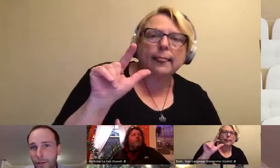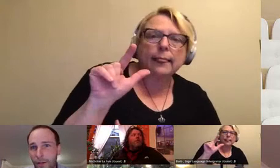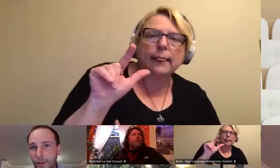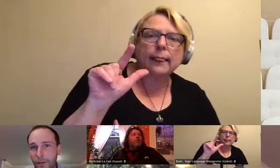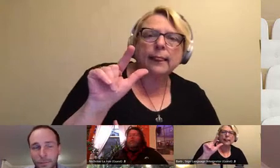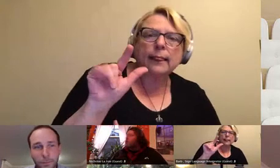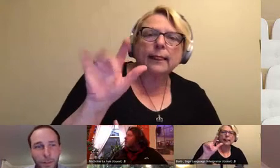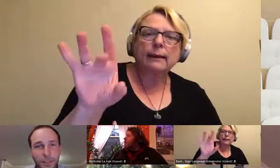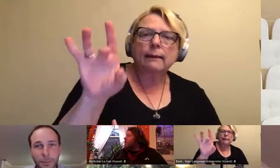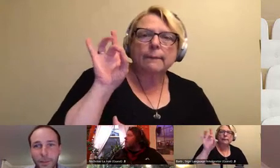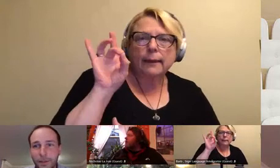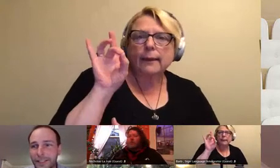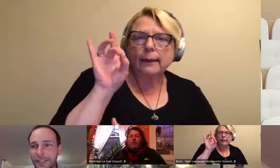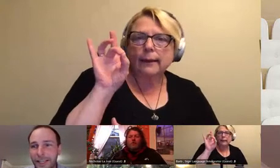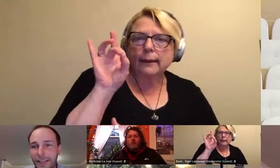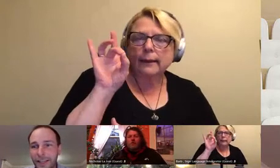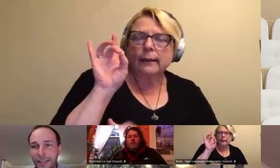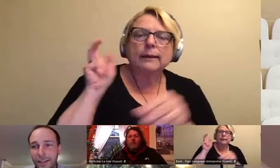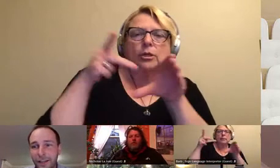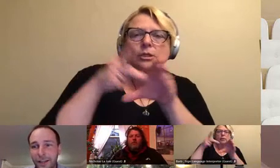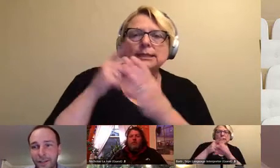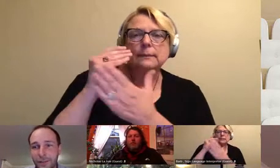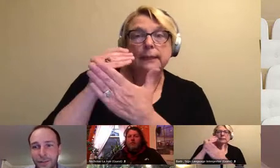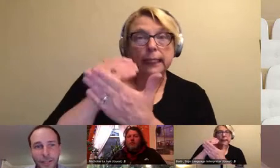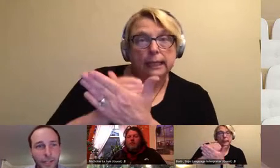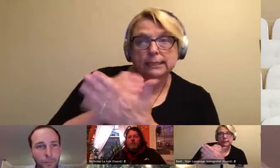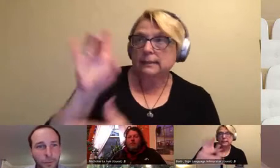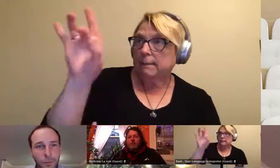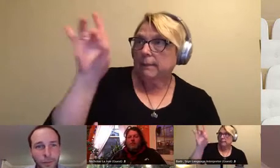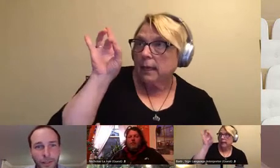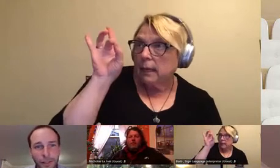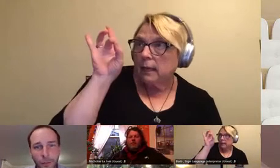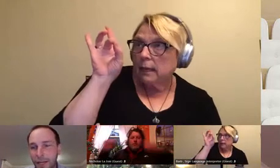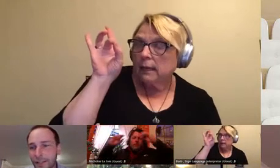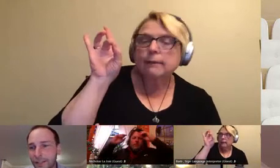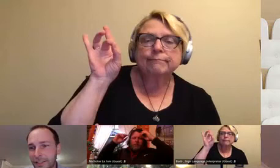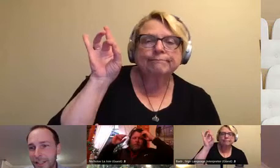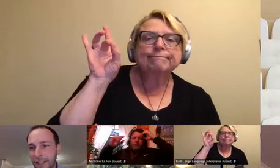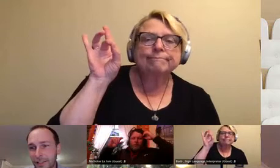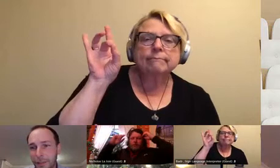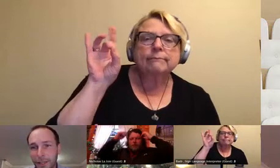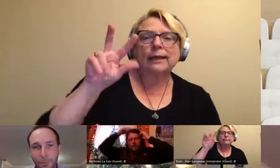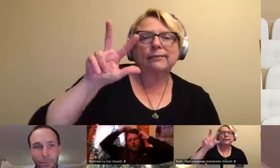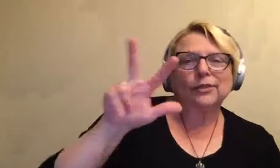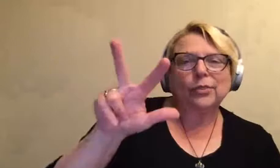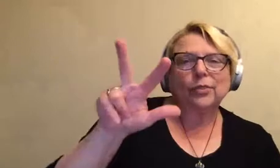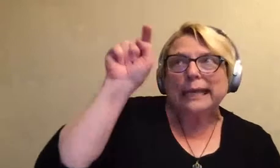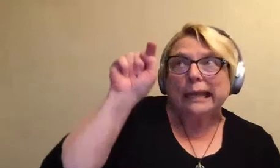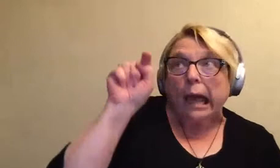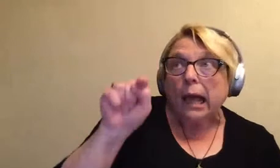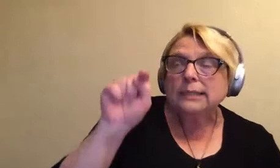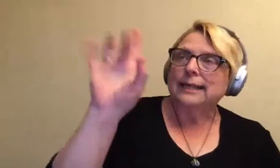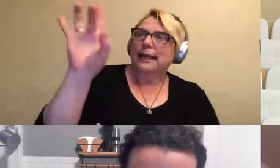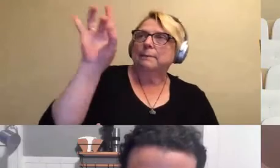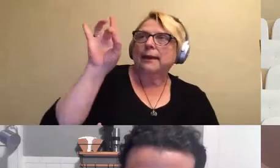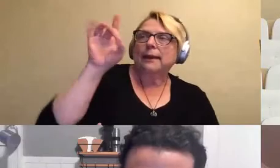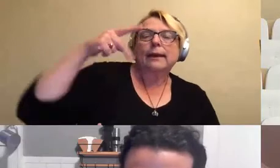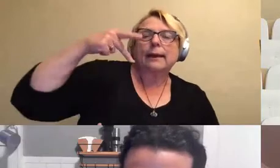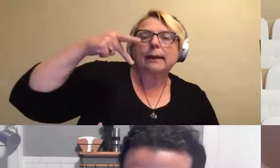the participant list and then again clicking the three dots and selecting